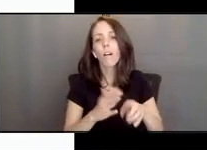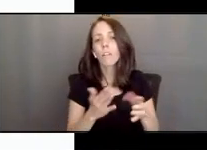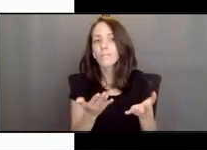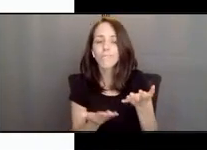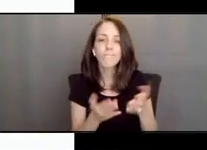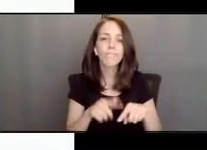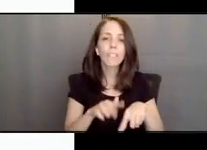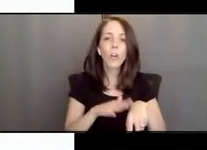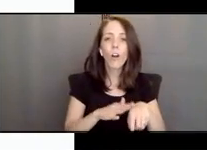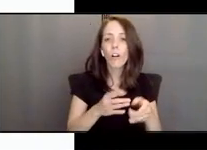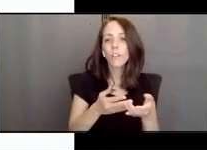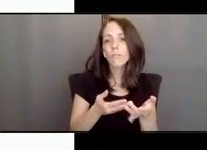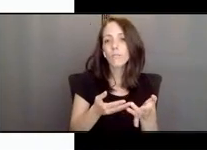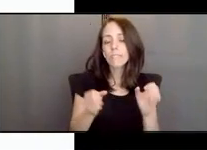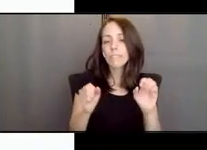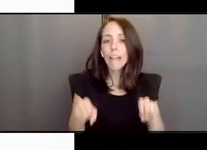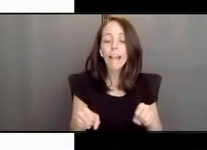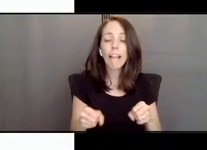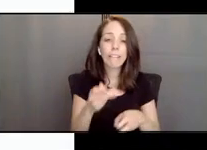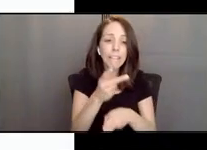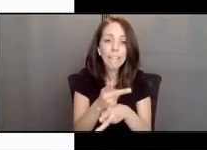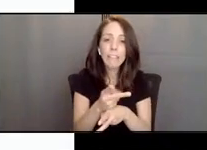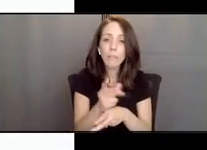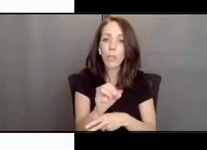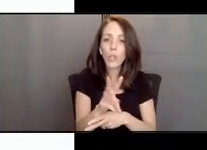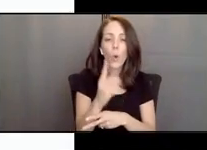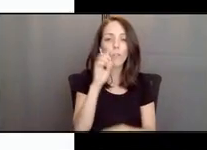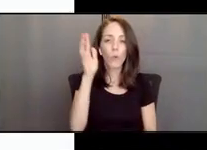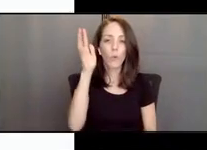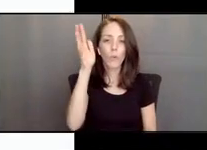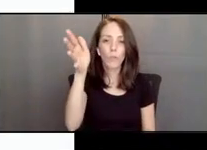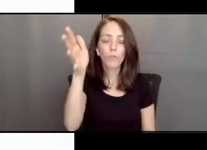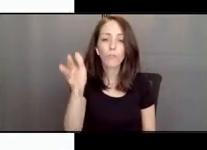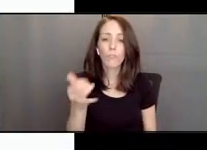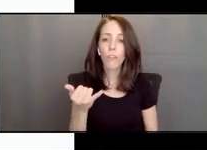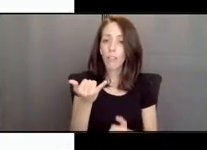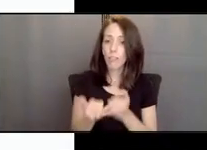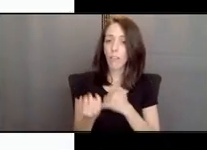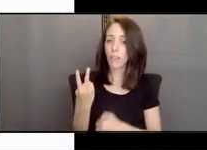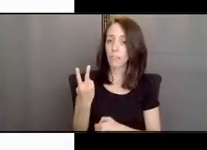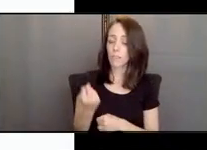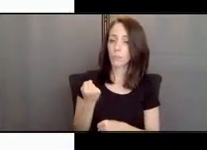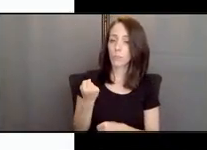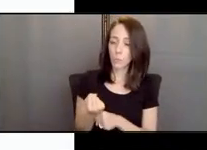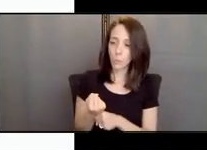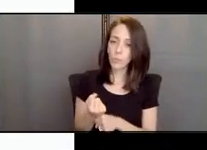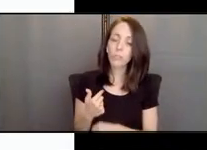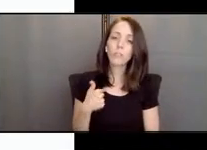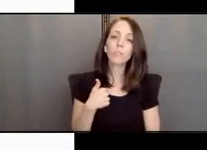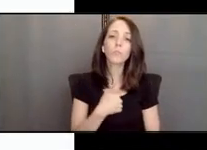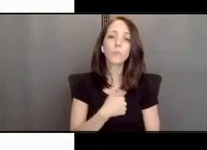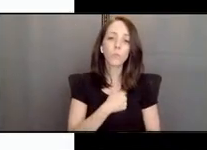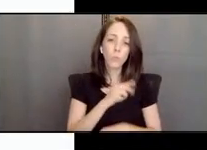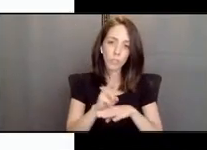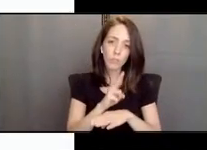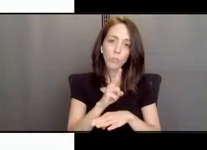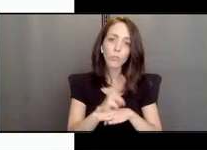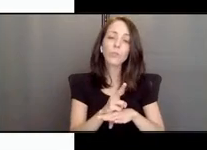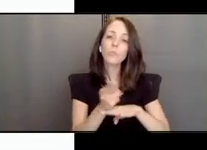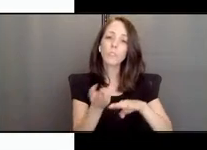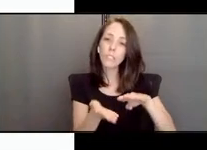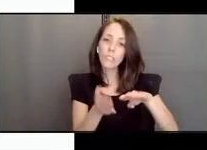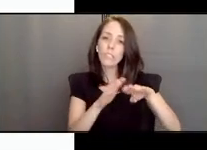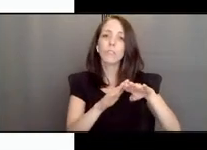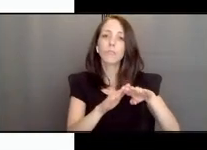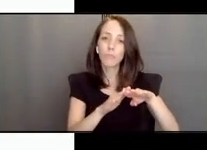increases in the future. In the last two academic years, we have used a tuition increase that is across